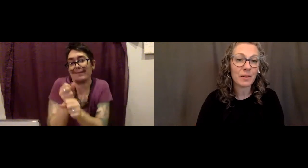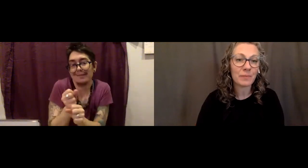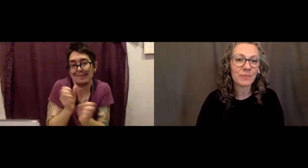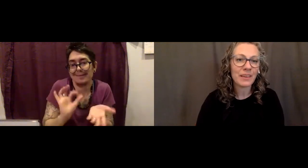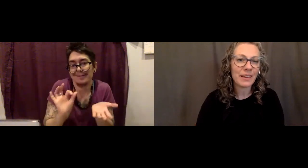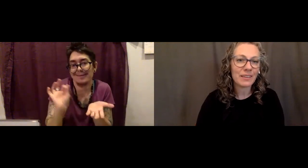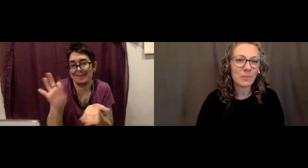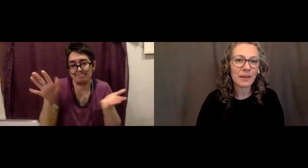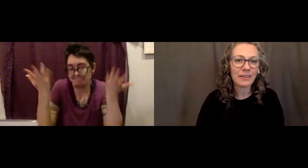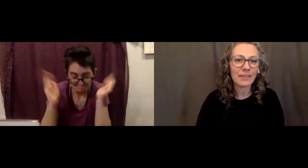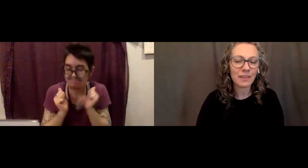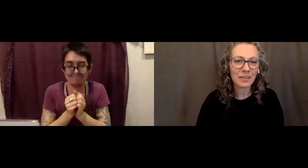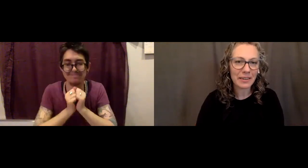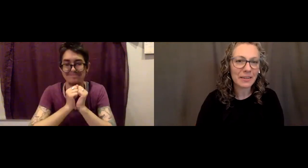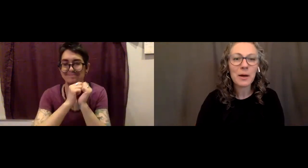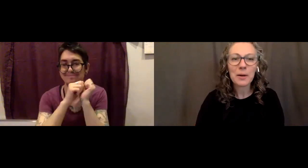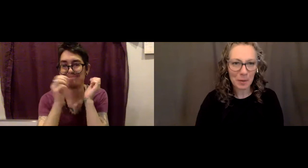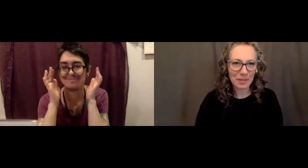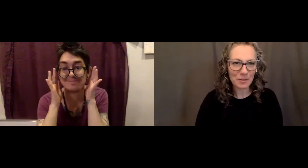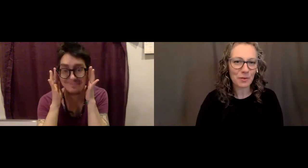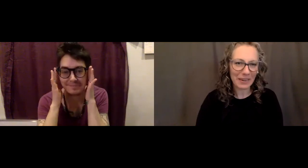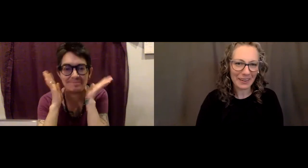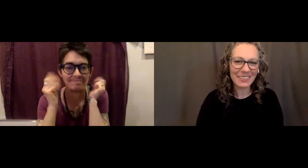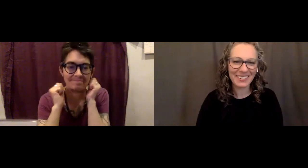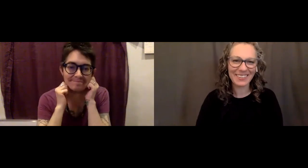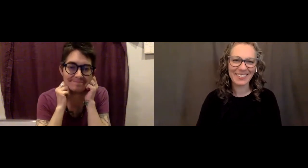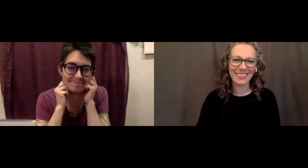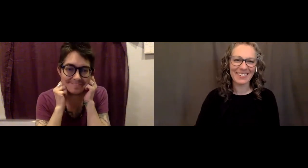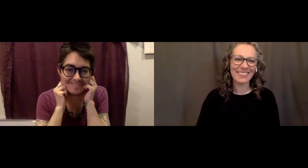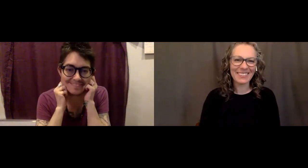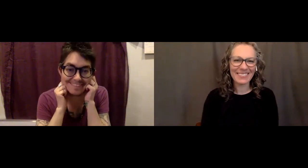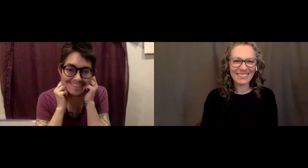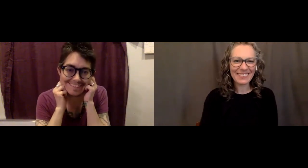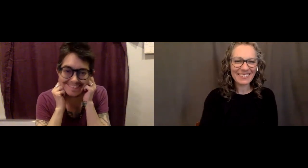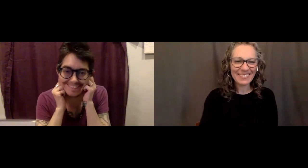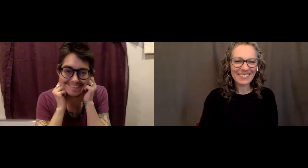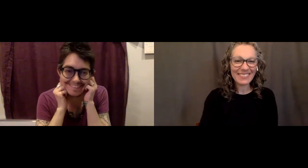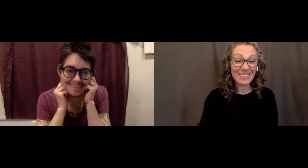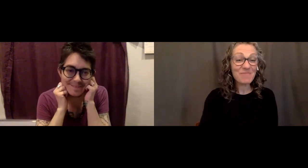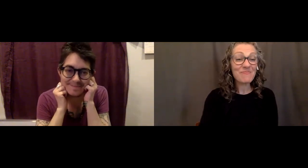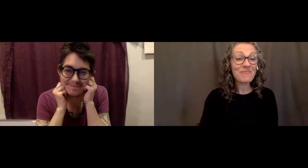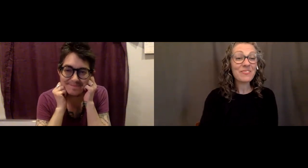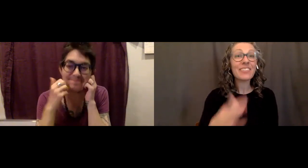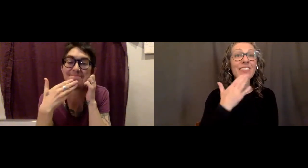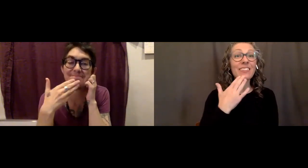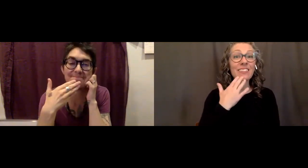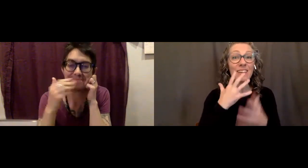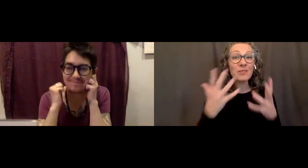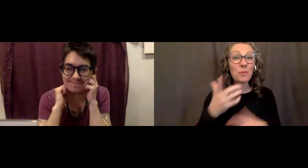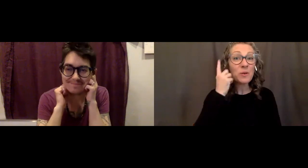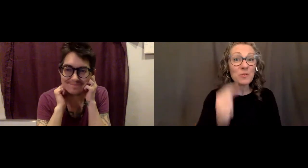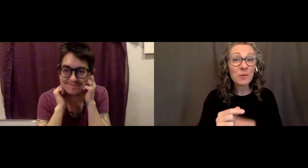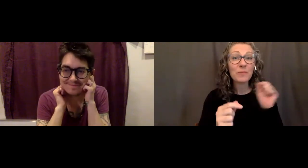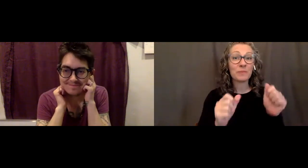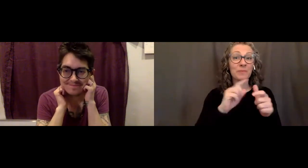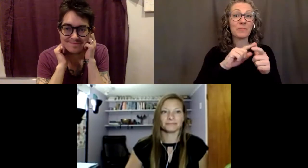Henry. And that's my consolidated comments for right now. Thanks so much, Thorne. All right, we've got